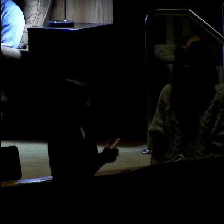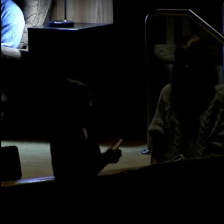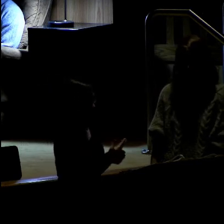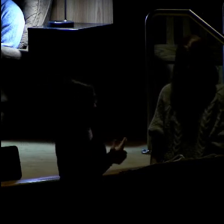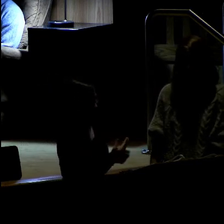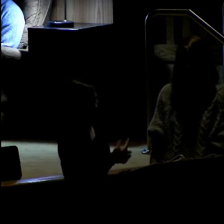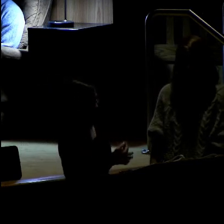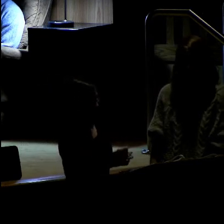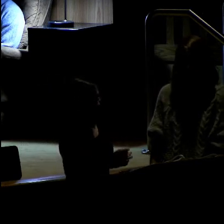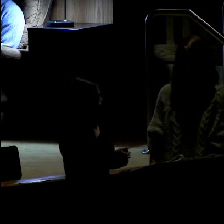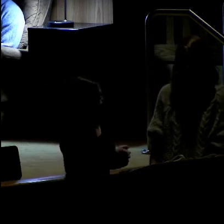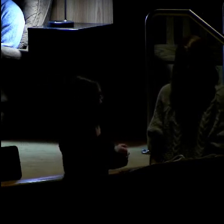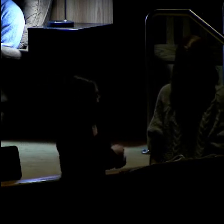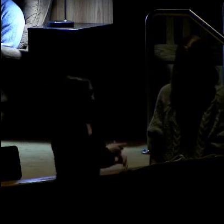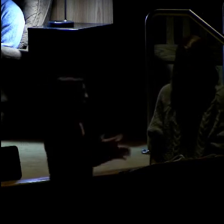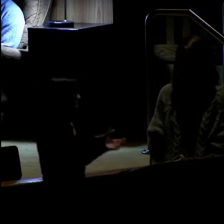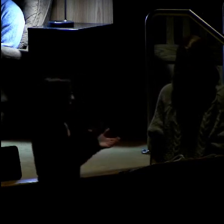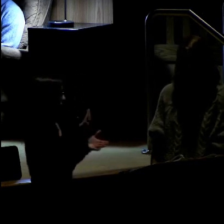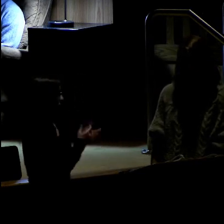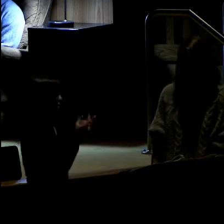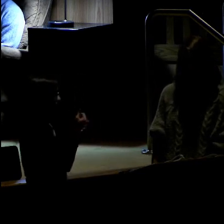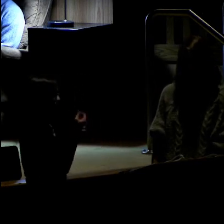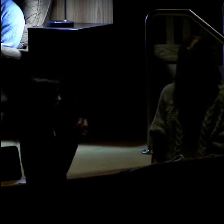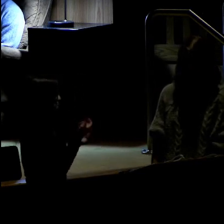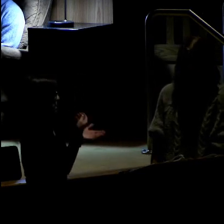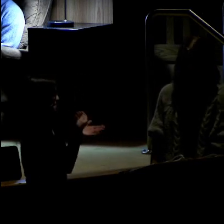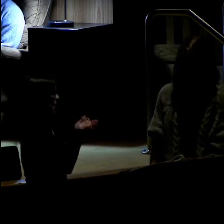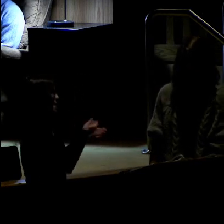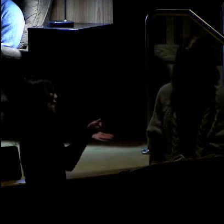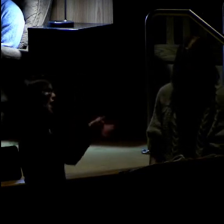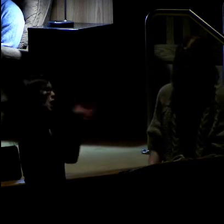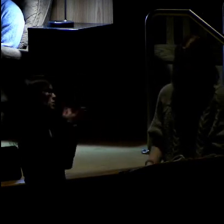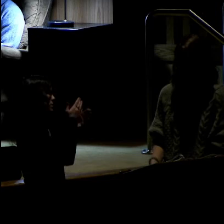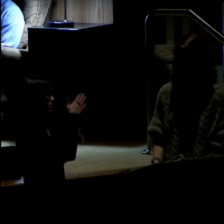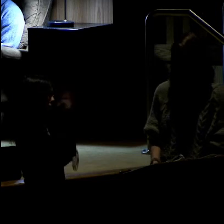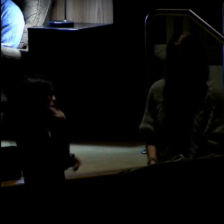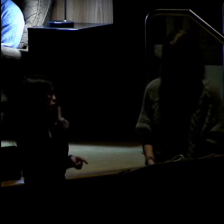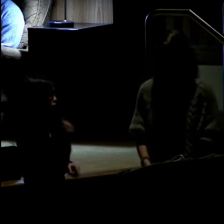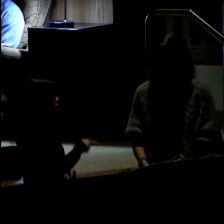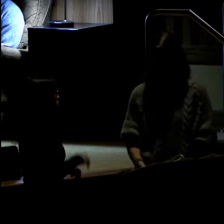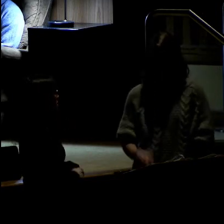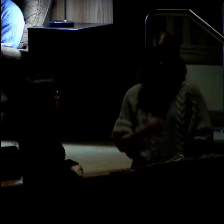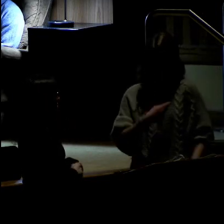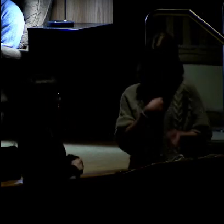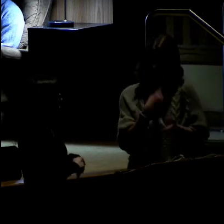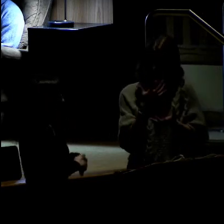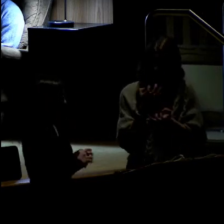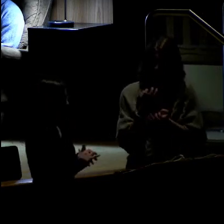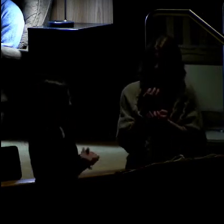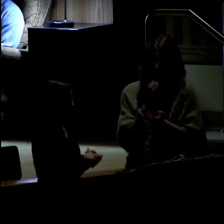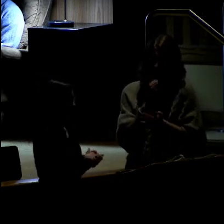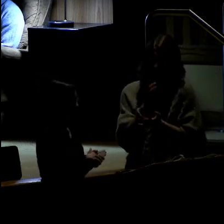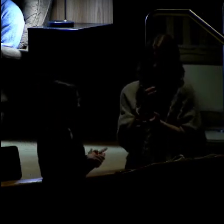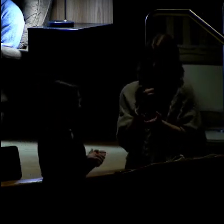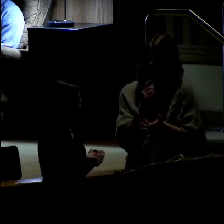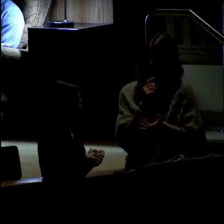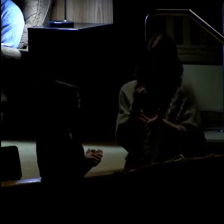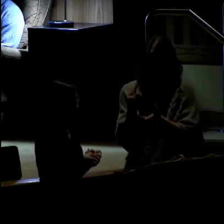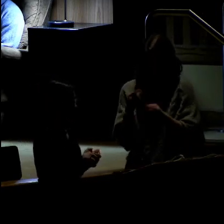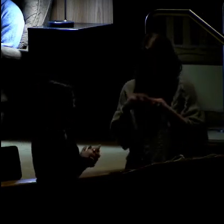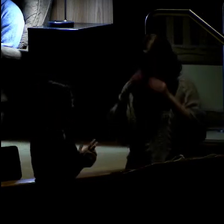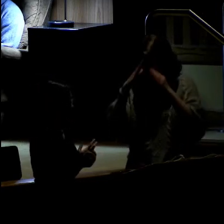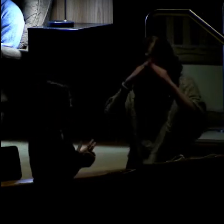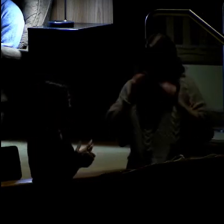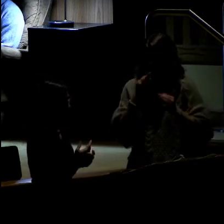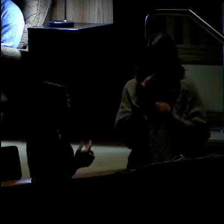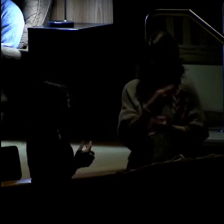helps. In God's time, we'll get that new roof. You'll see. Well, we don't want you to have to wait too long. Will you take our offering now and add it to the offering? We didn't have it